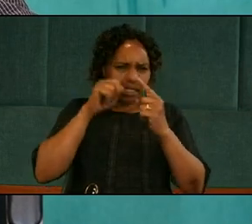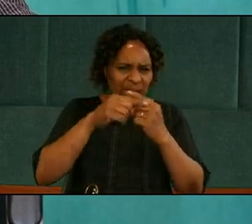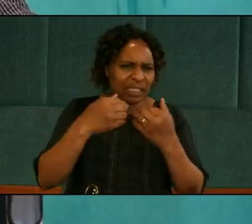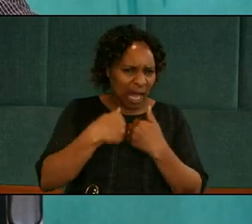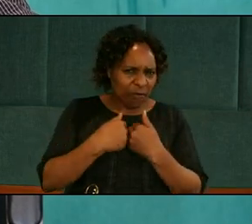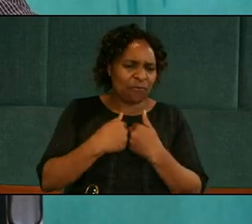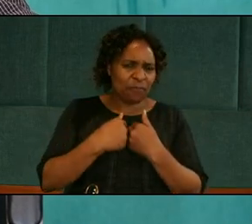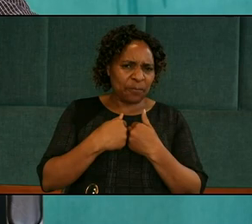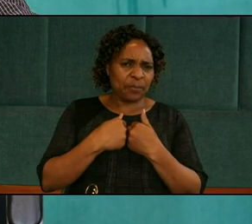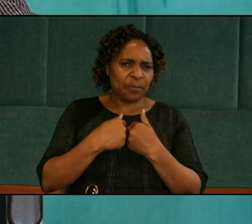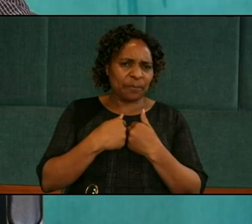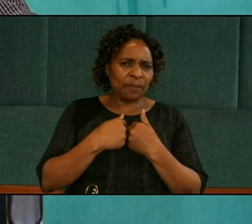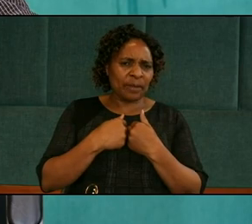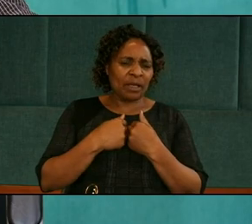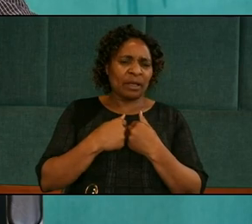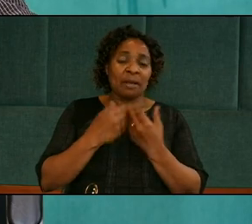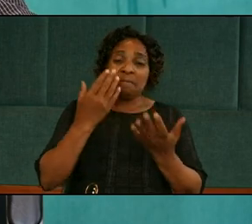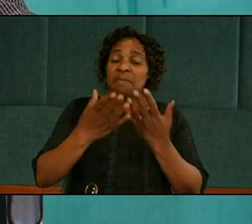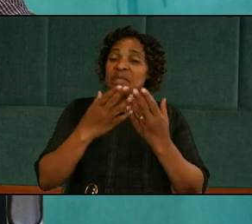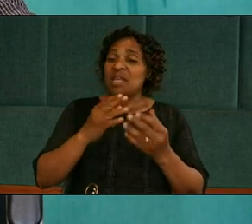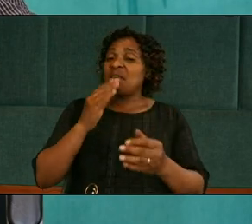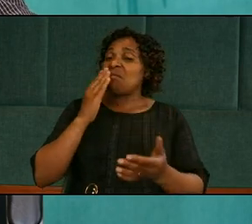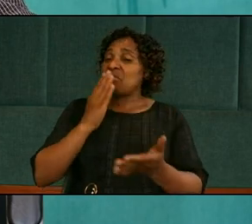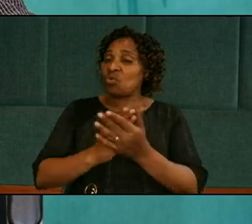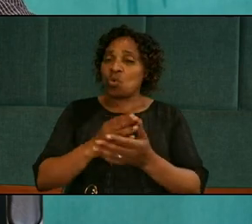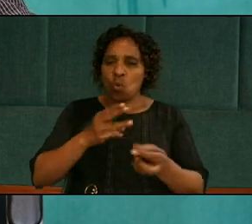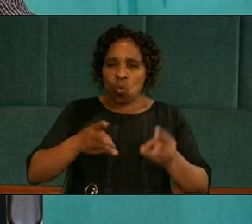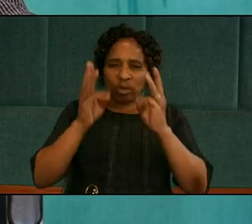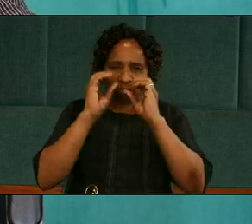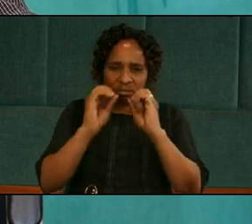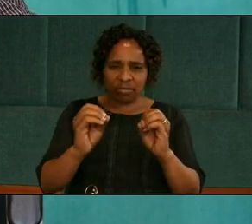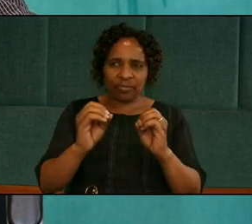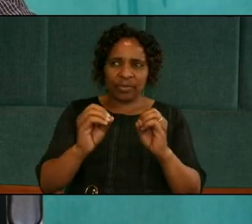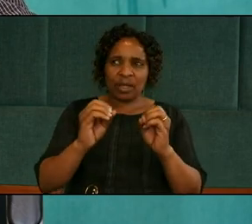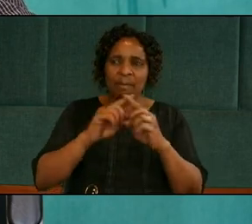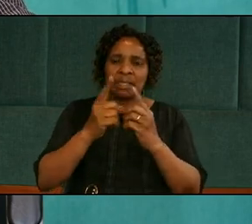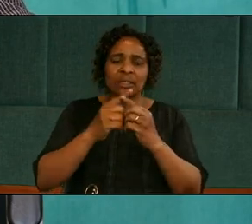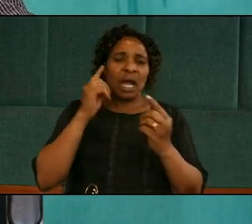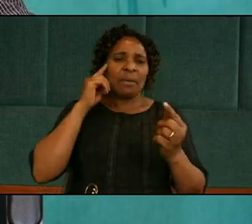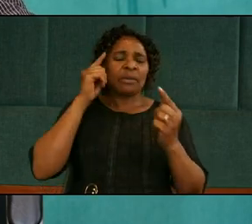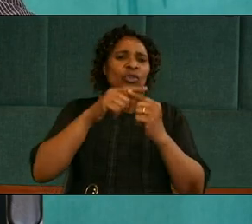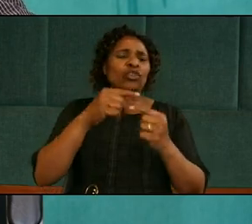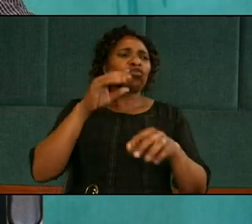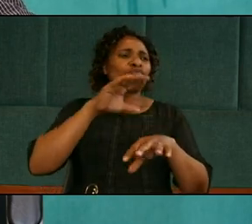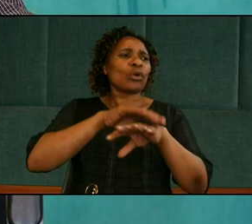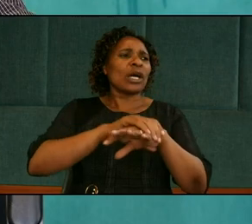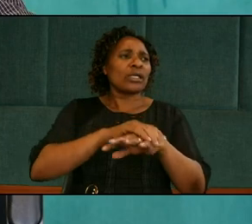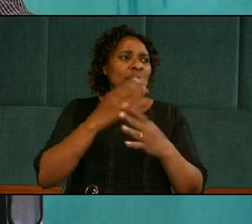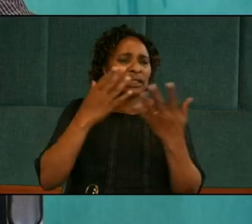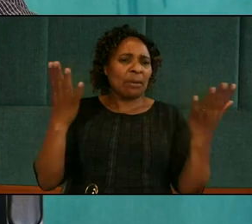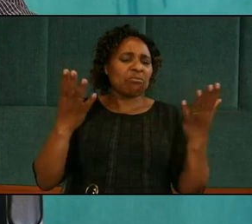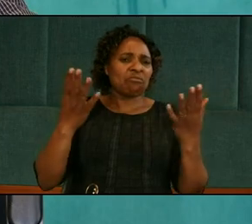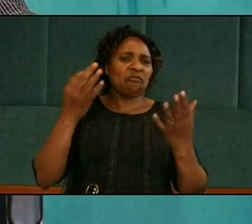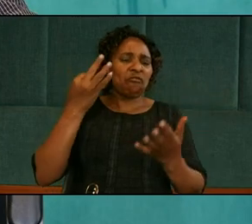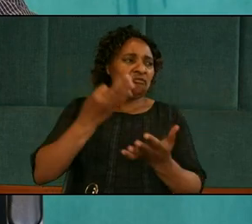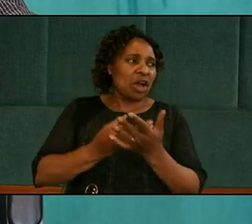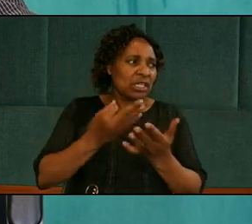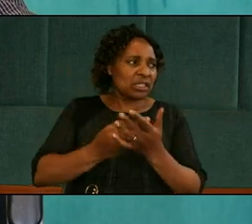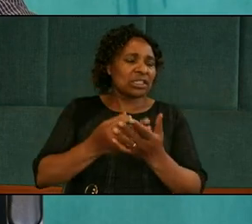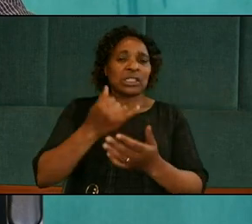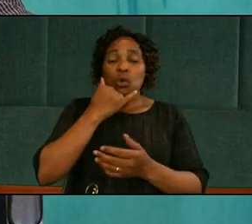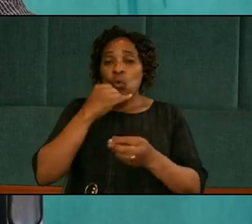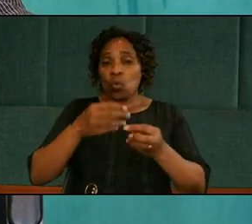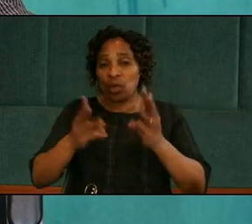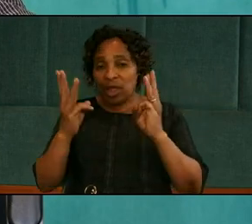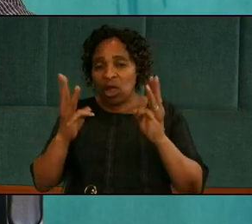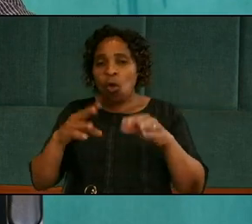and maybe not in the right way, can be ambitious to get some source of funds in the wrong way, or you